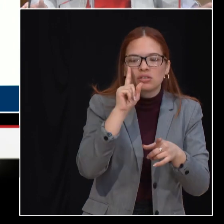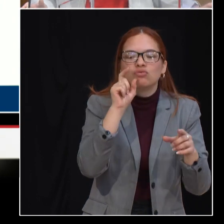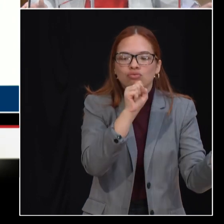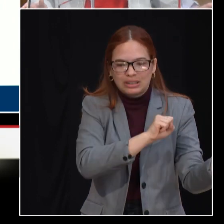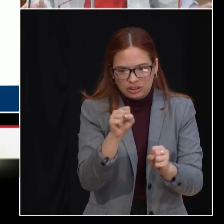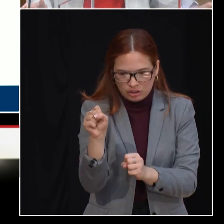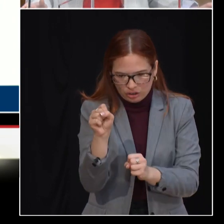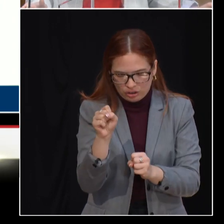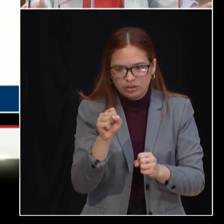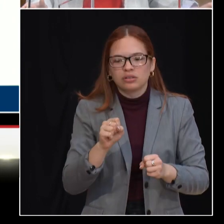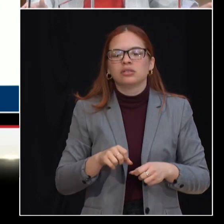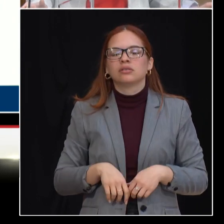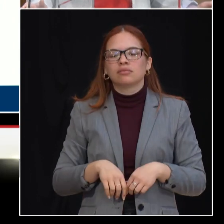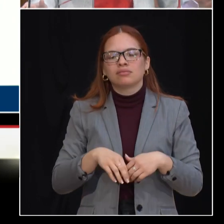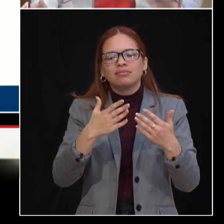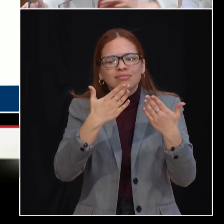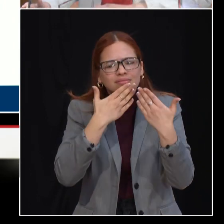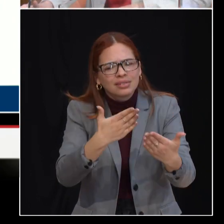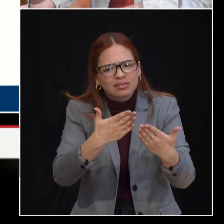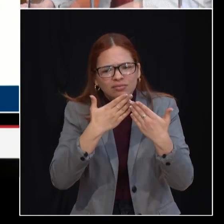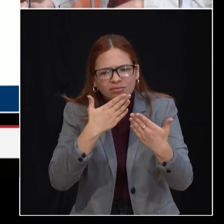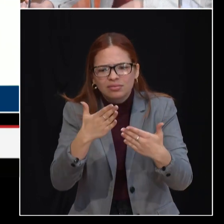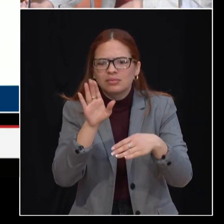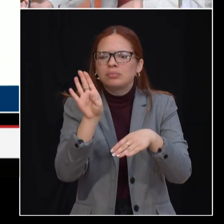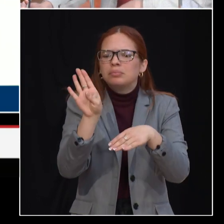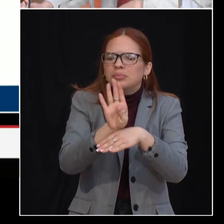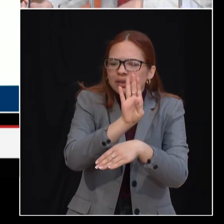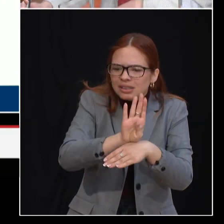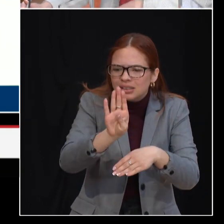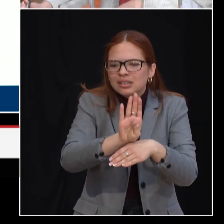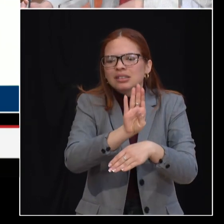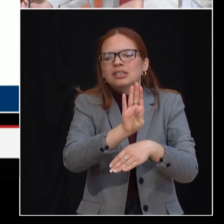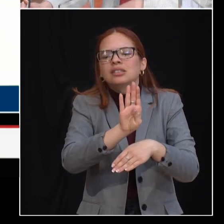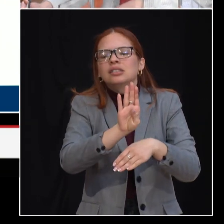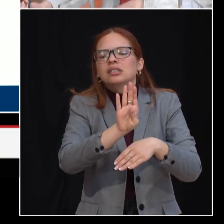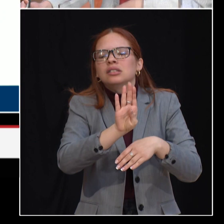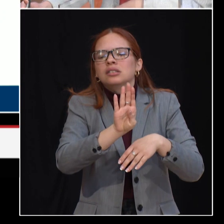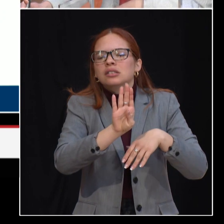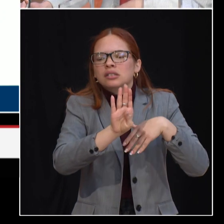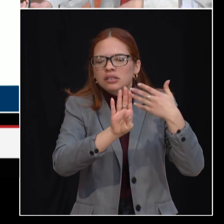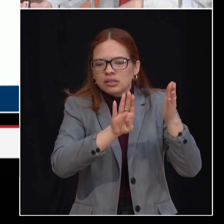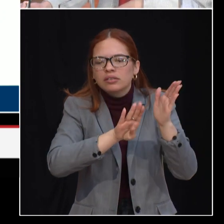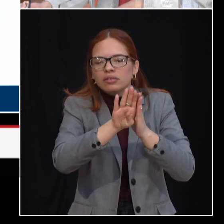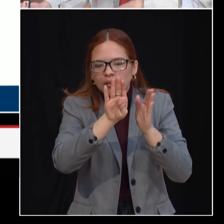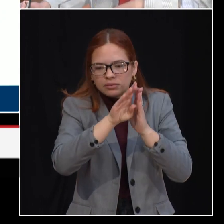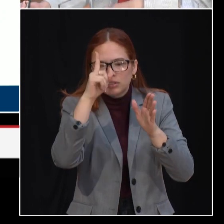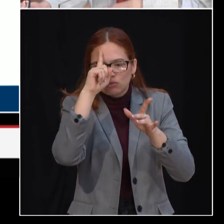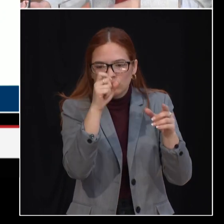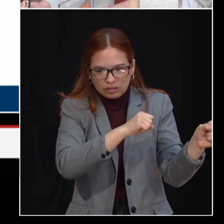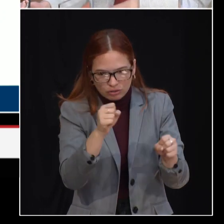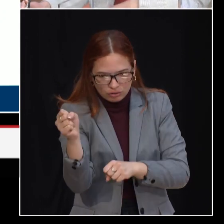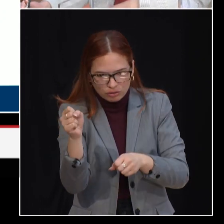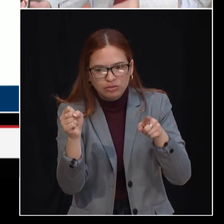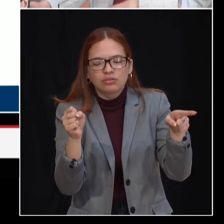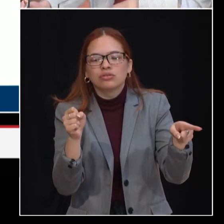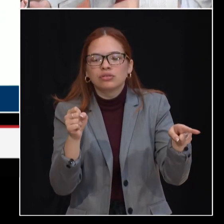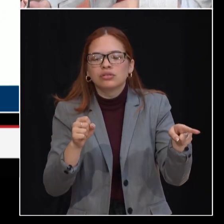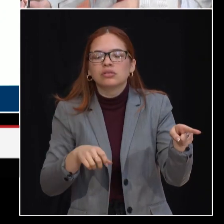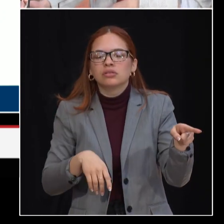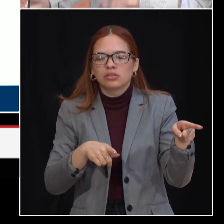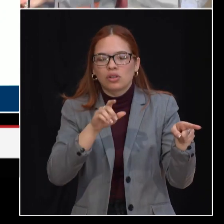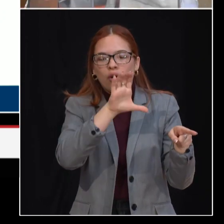Our Director of Business Development and Strategy, Sabungali Cook, is going to kick off a conversation. I'm going to turn it over to you,